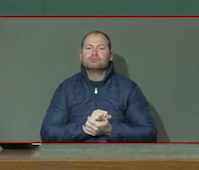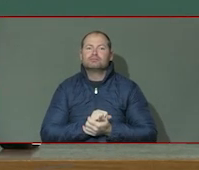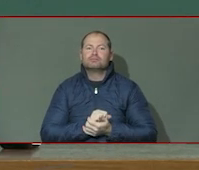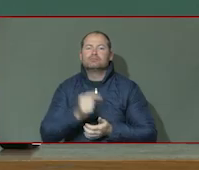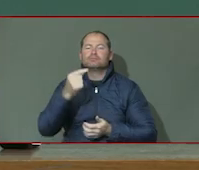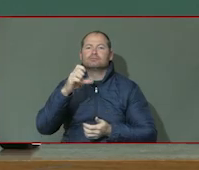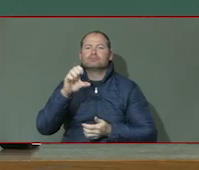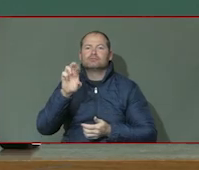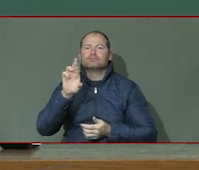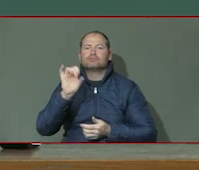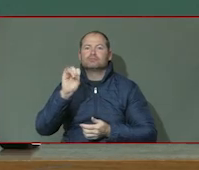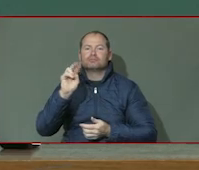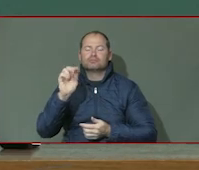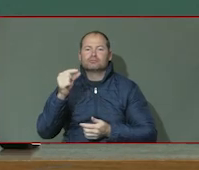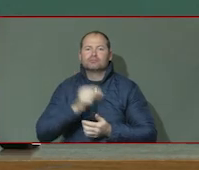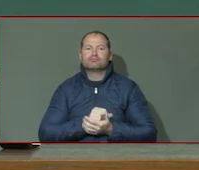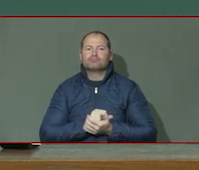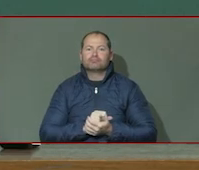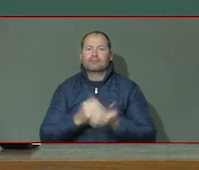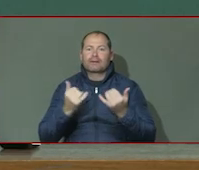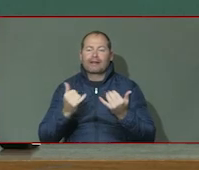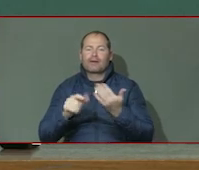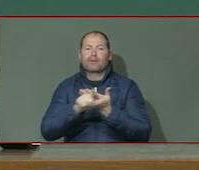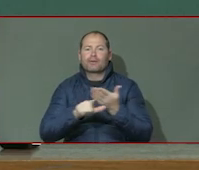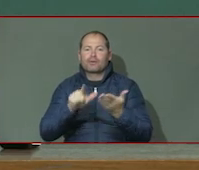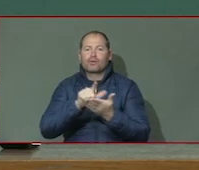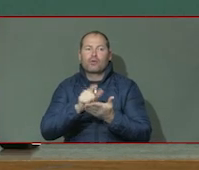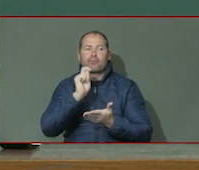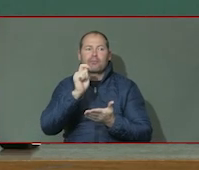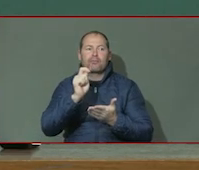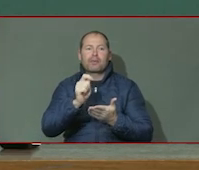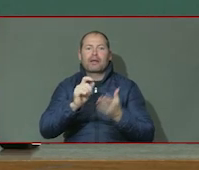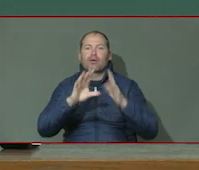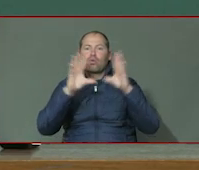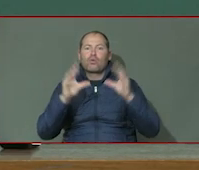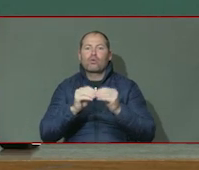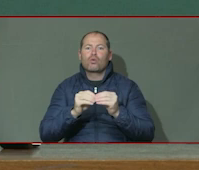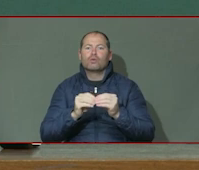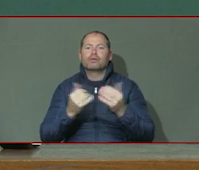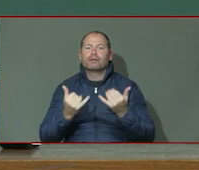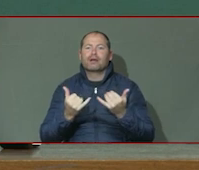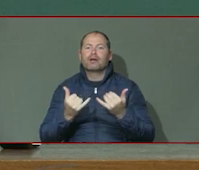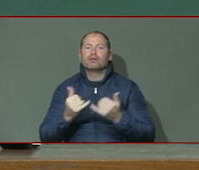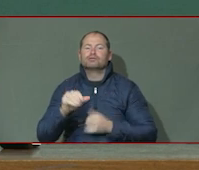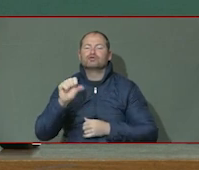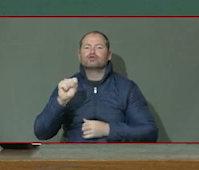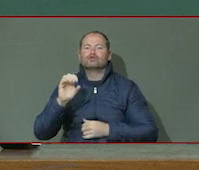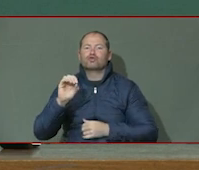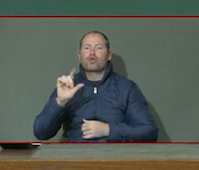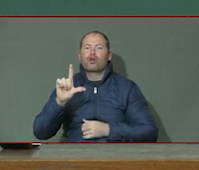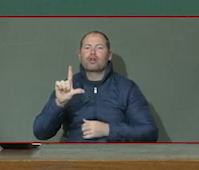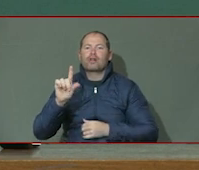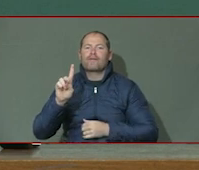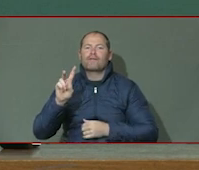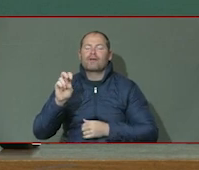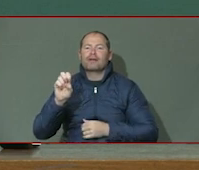The ability of the business to pay off all debts has to do with solvency, and the effective control